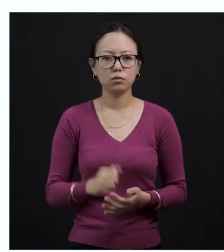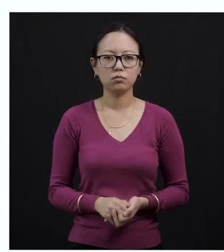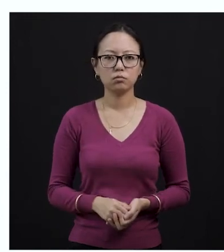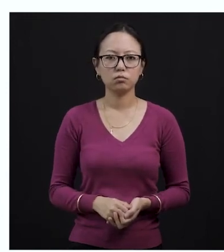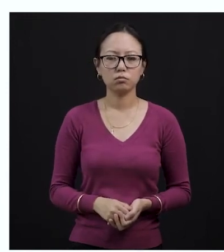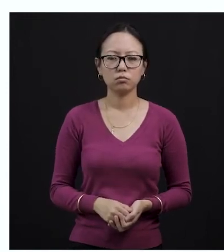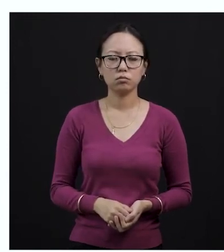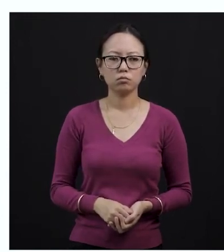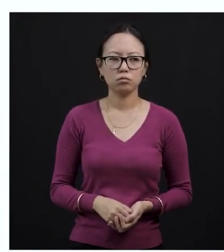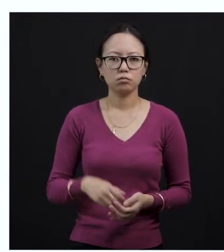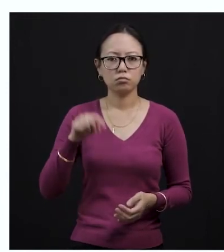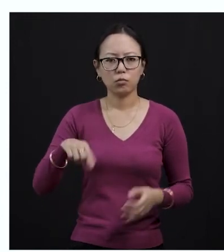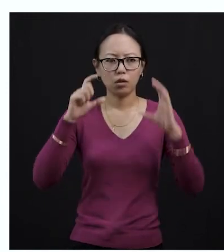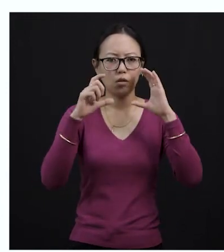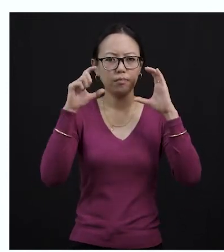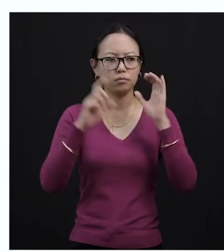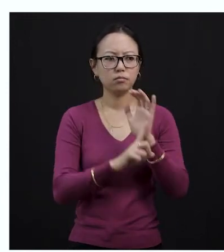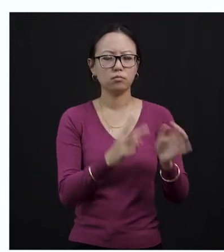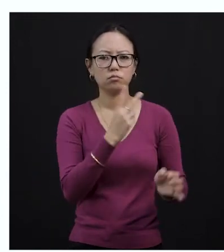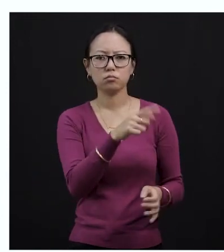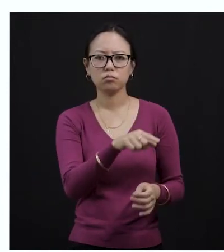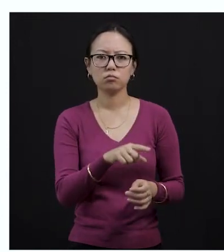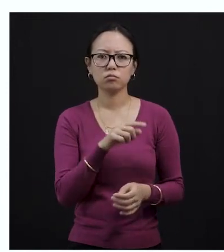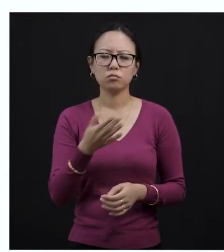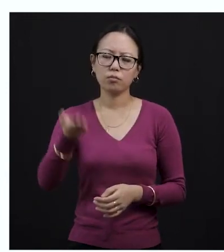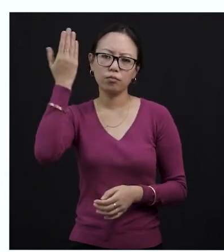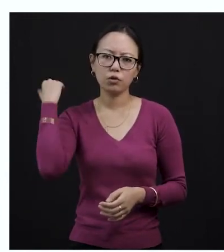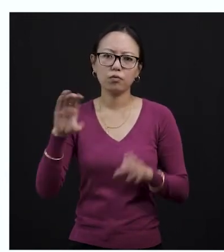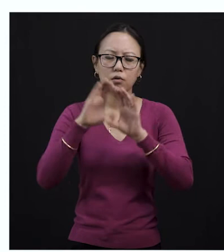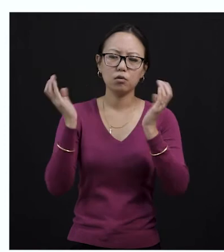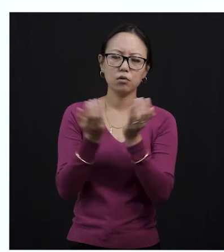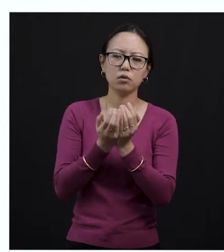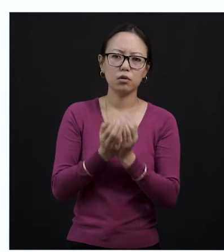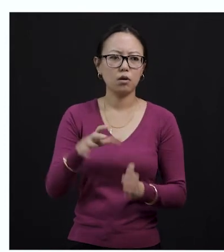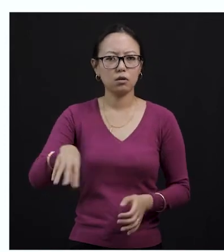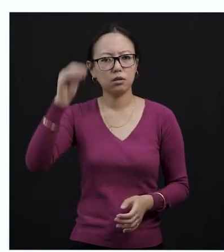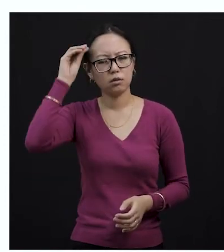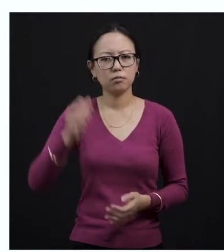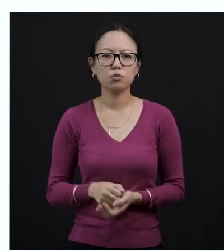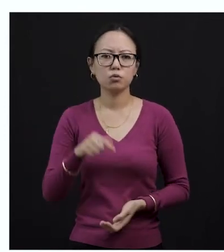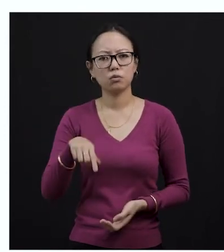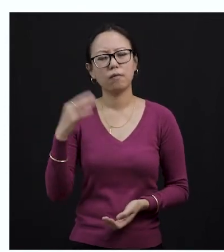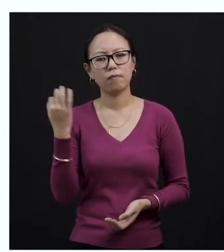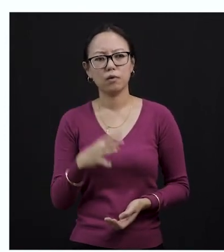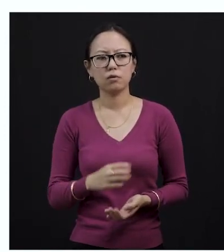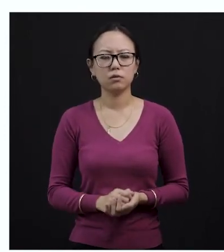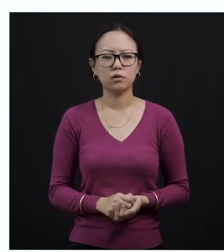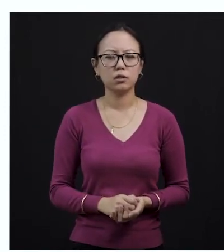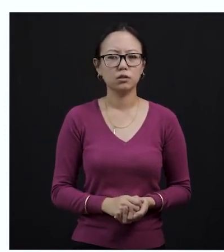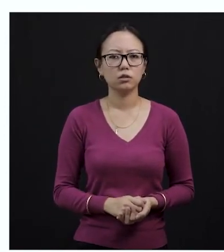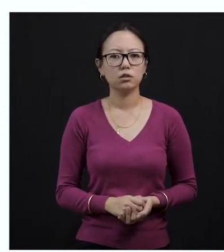will quickly make a group of 10 stars. Now here what we have to do is these 10 we have to write